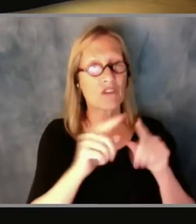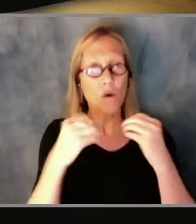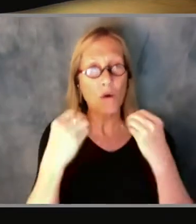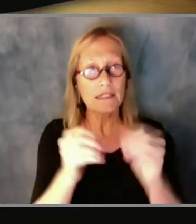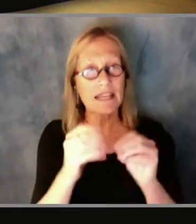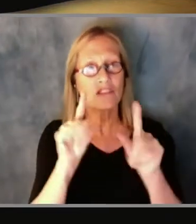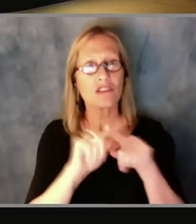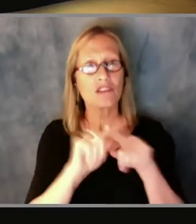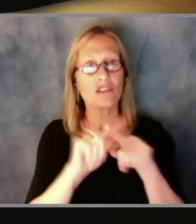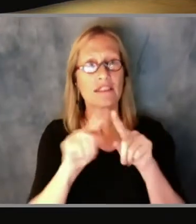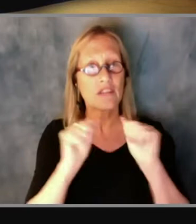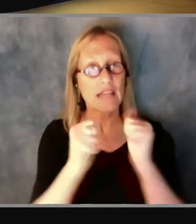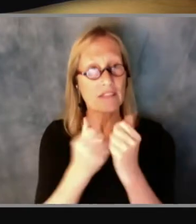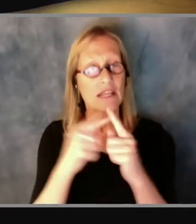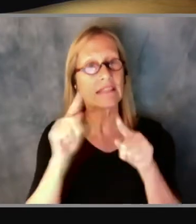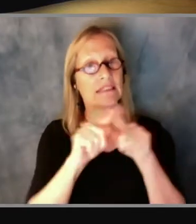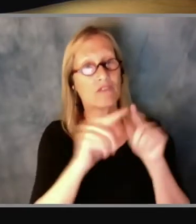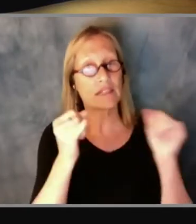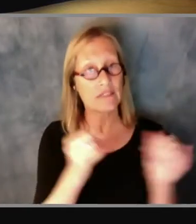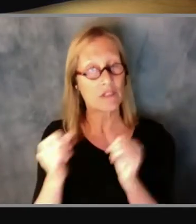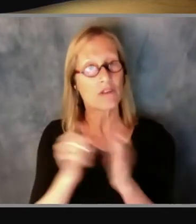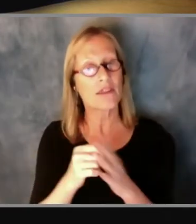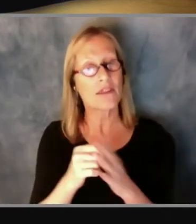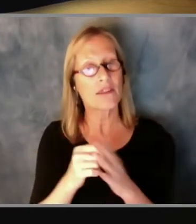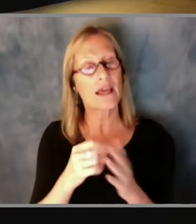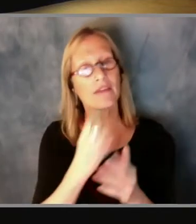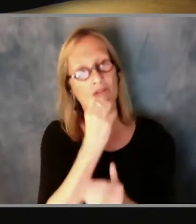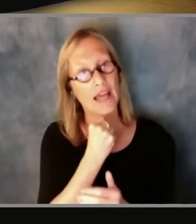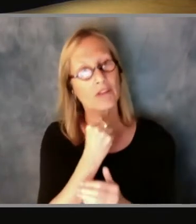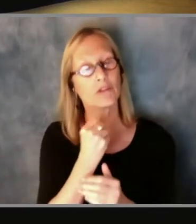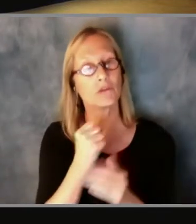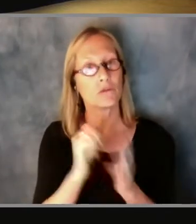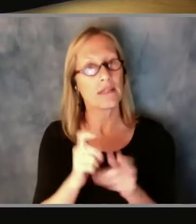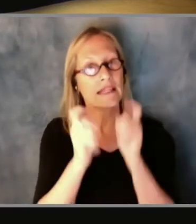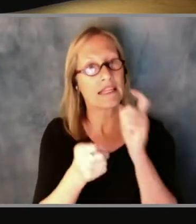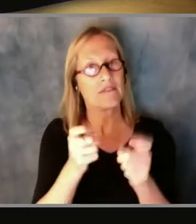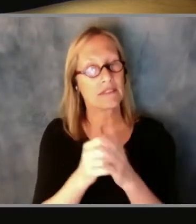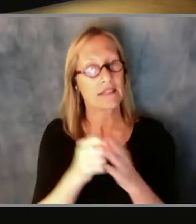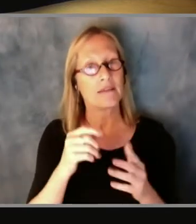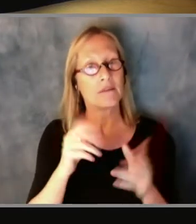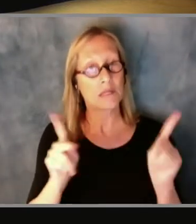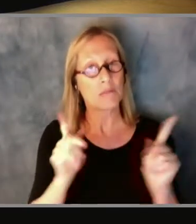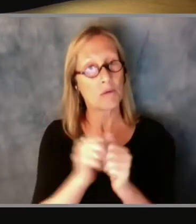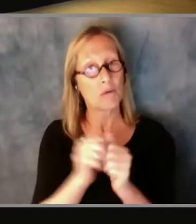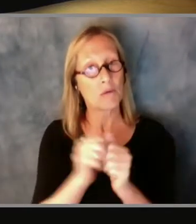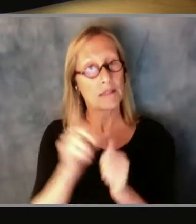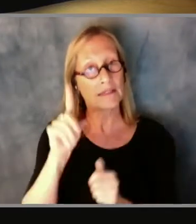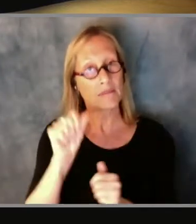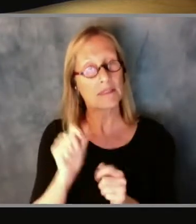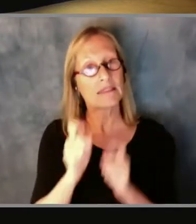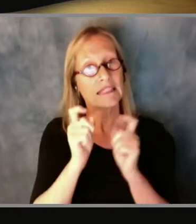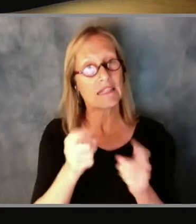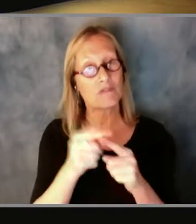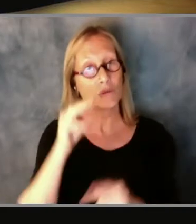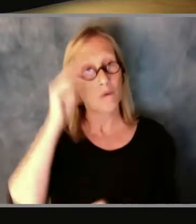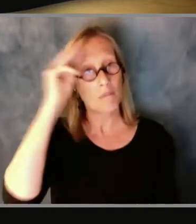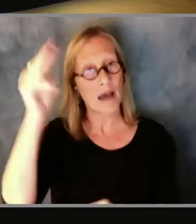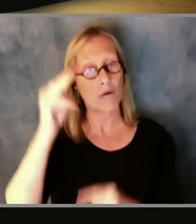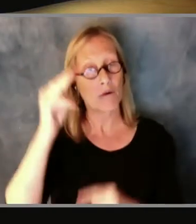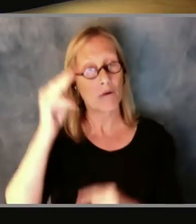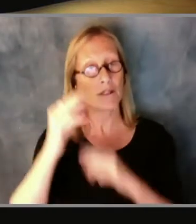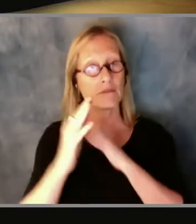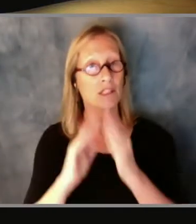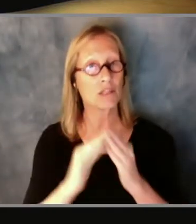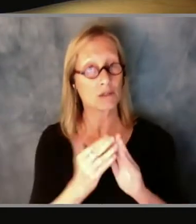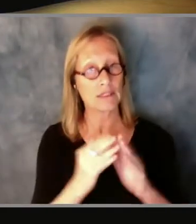who value the contributions people with disabilities make to the Maui community. Candidates, thank you